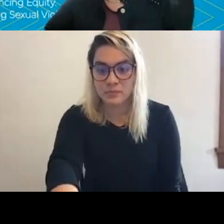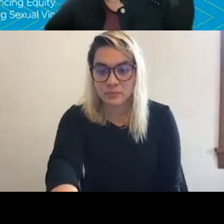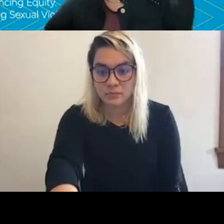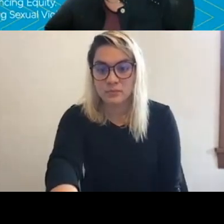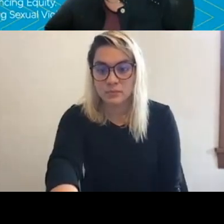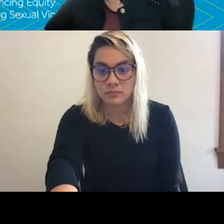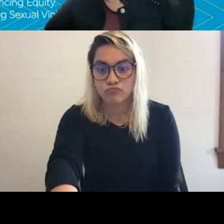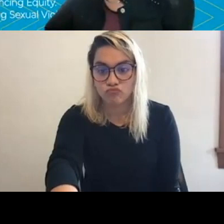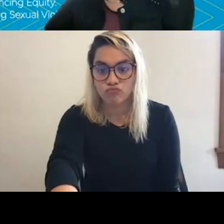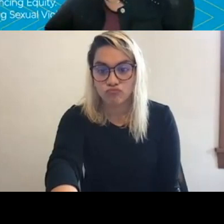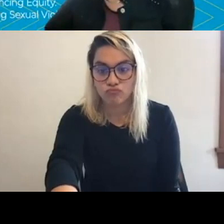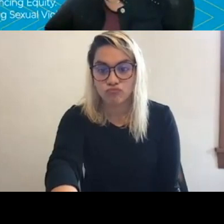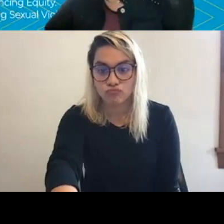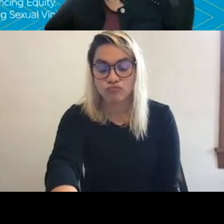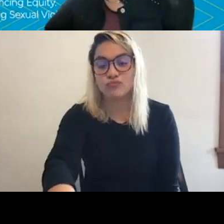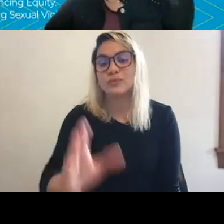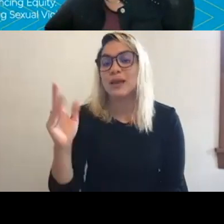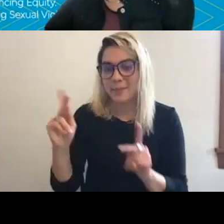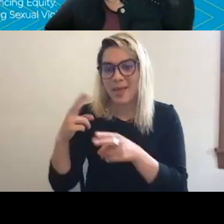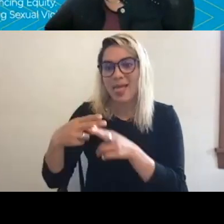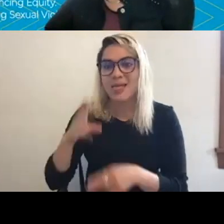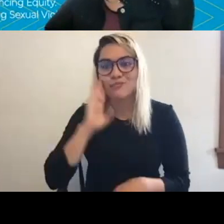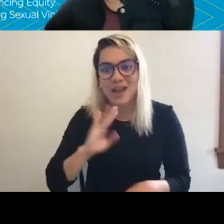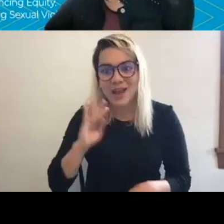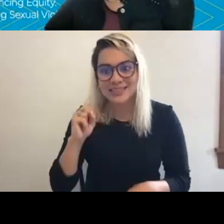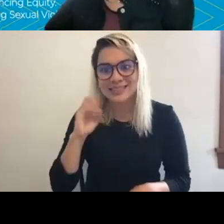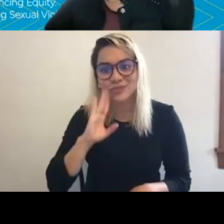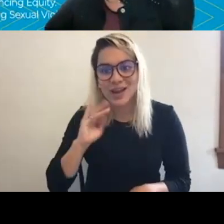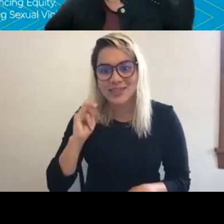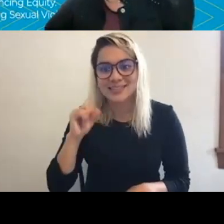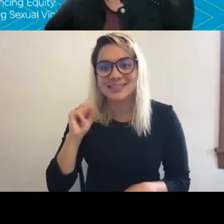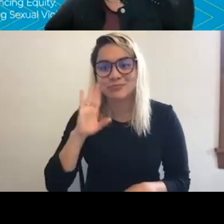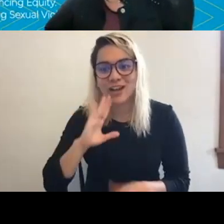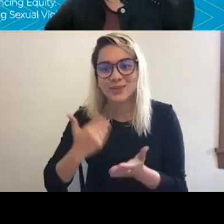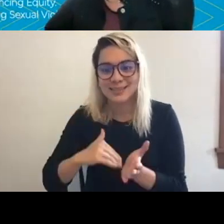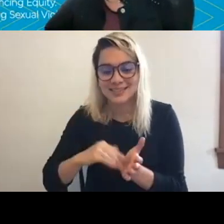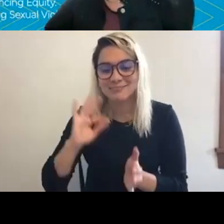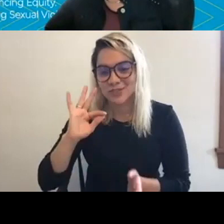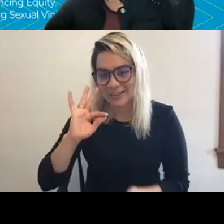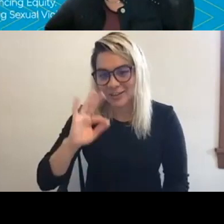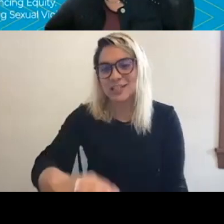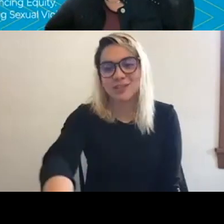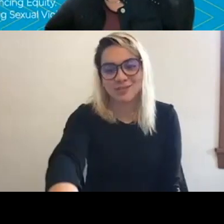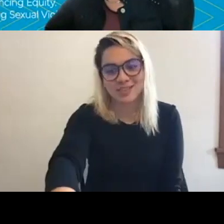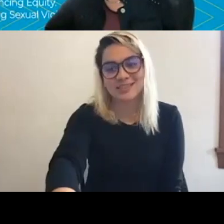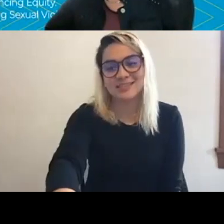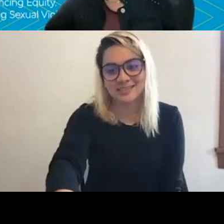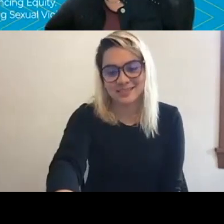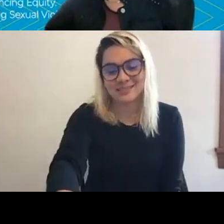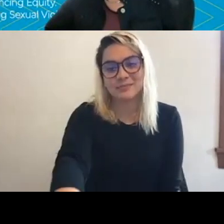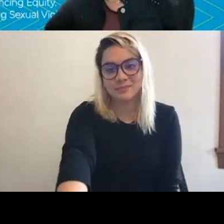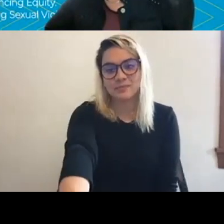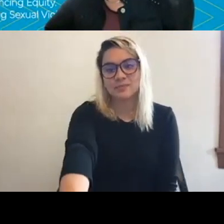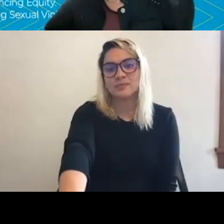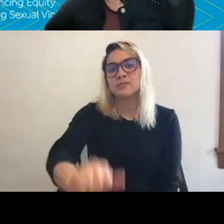Awesome. Brownies, yes, I love the brownies. The brownies is great. The brownies is great. I want to acknowledge